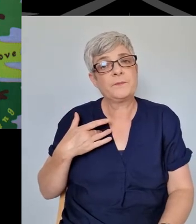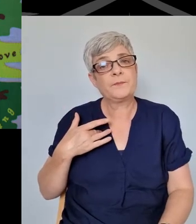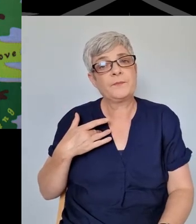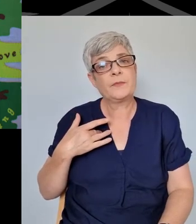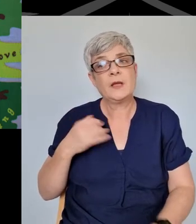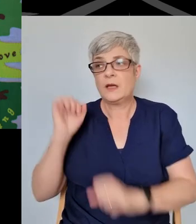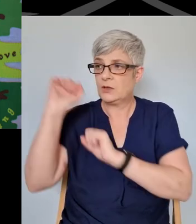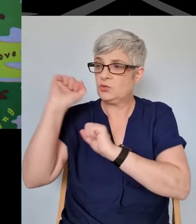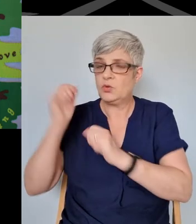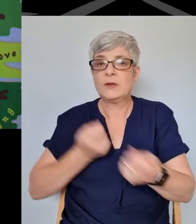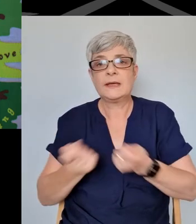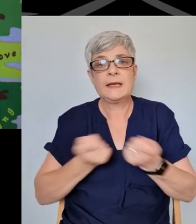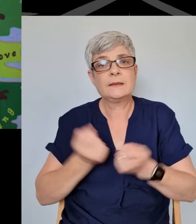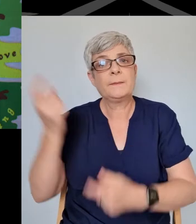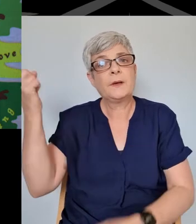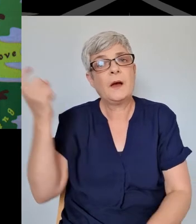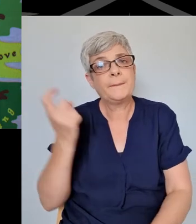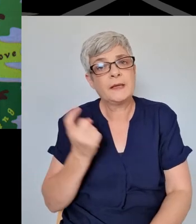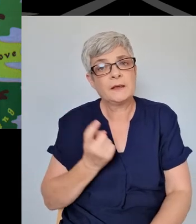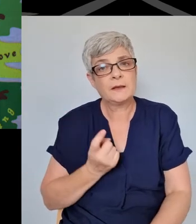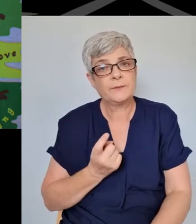and your kingdom coming.